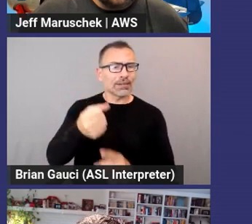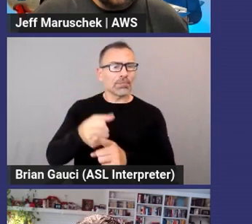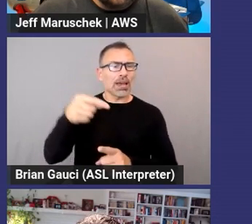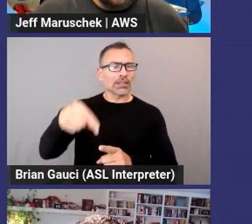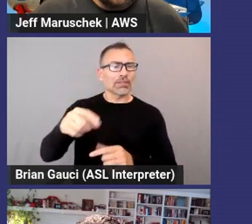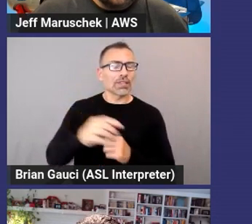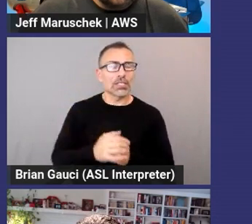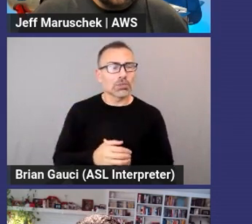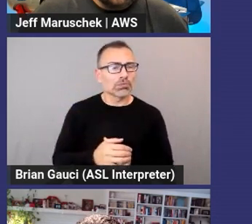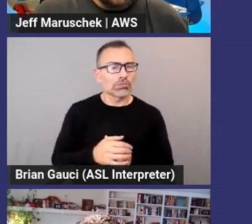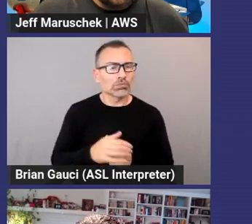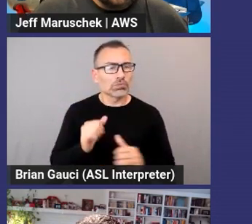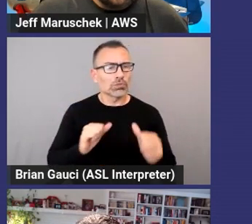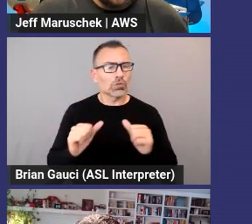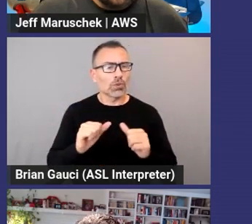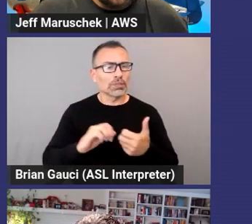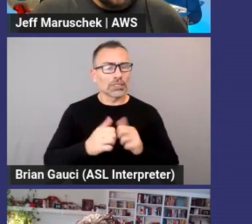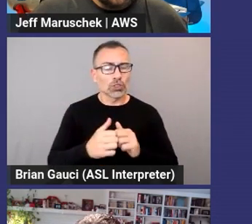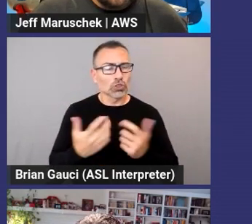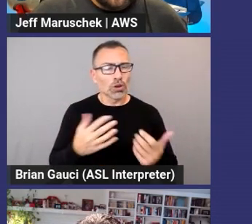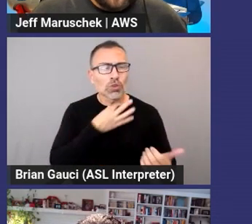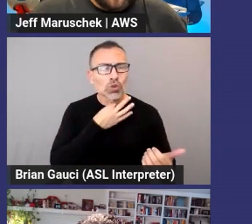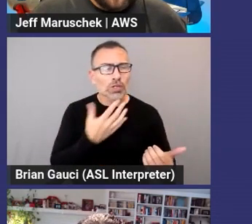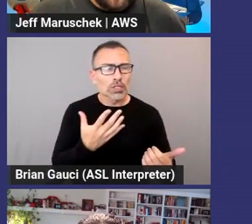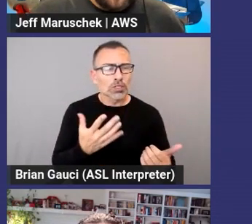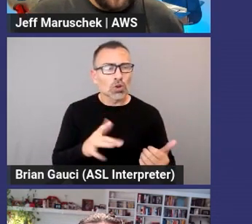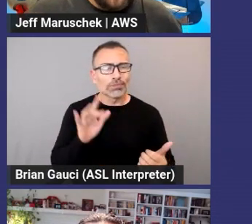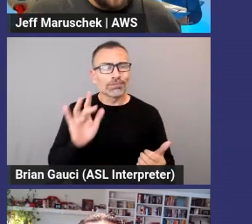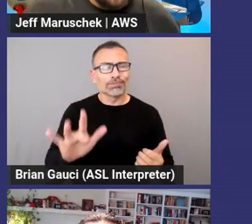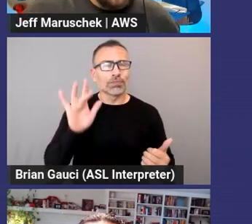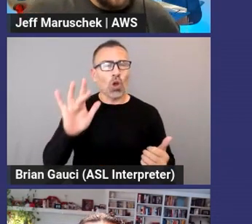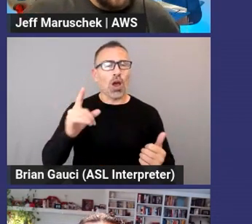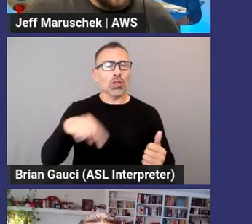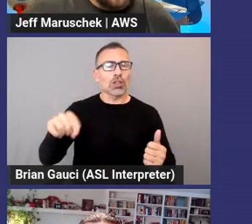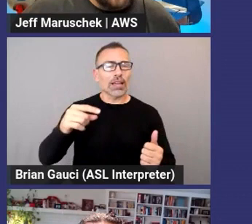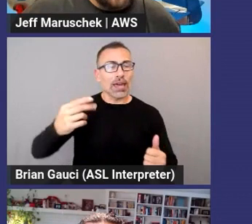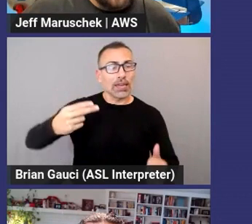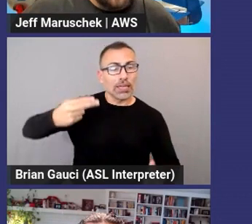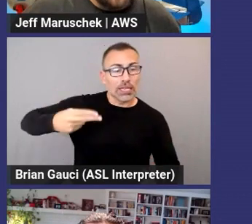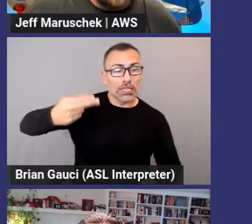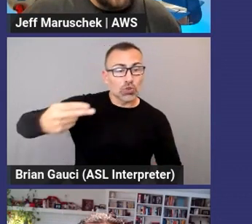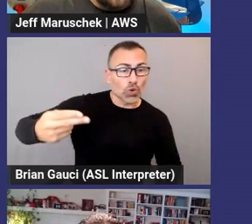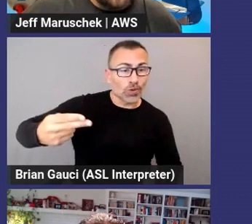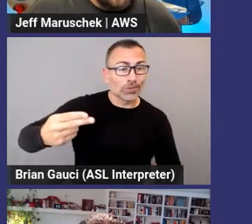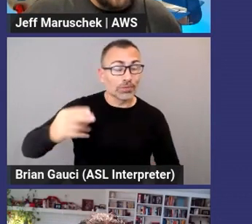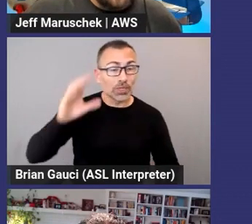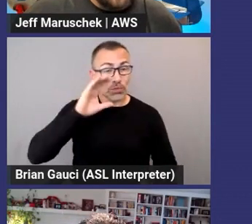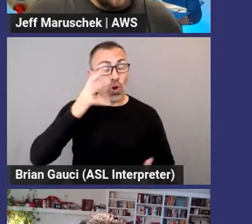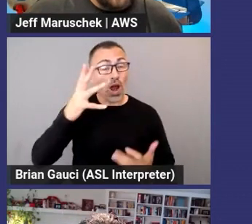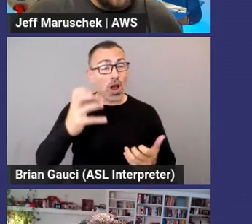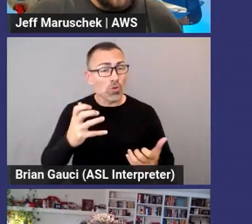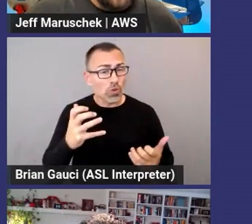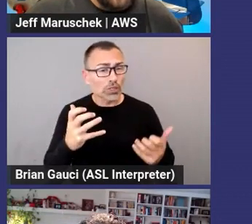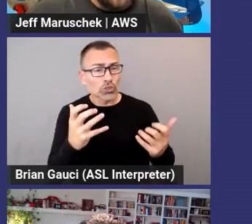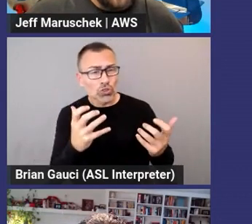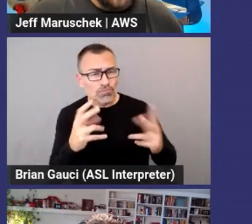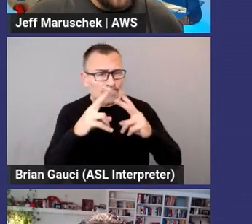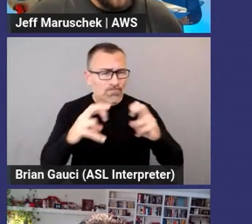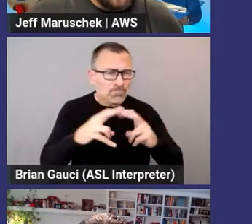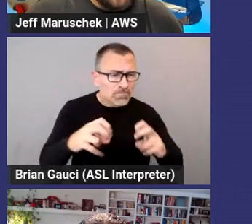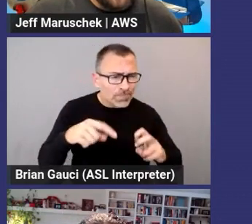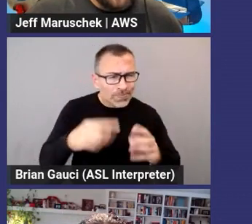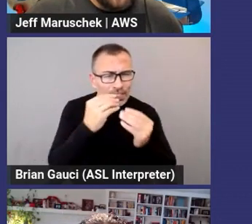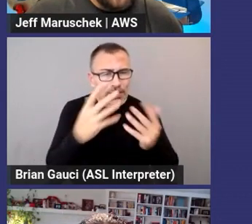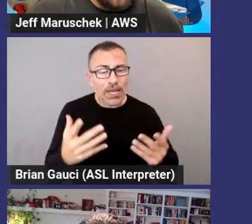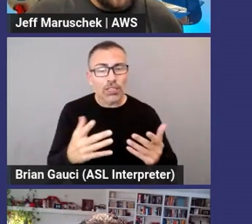more about the problem, so I go and jump right into Historical Explorer. I want to slice and dice on this data. So let's say I